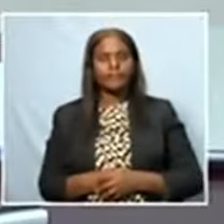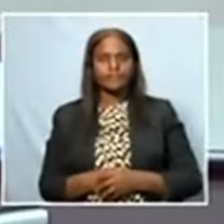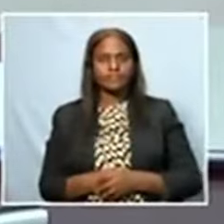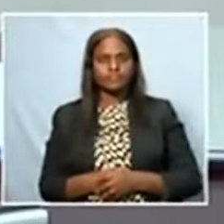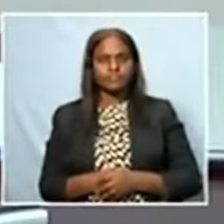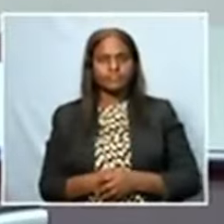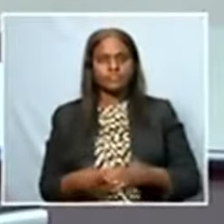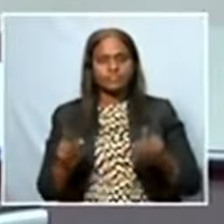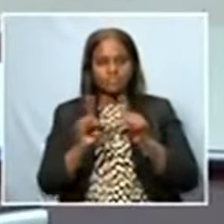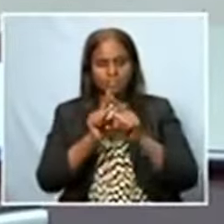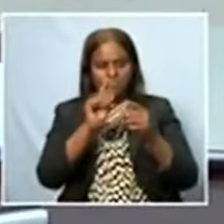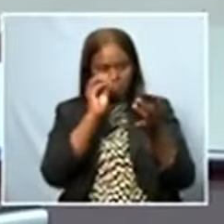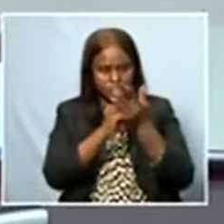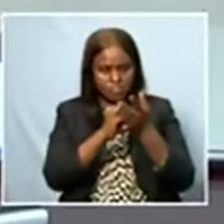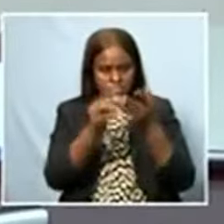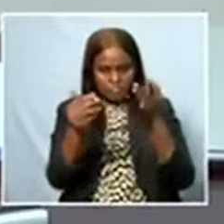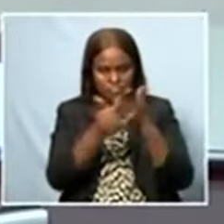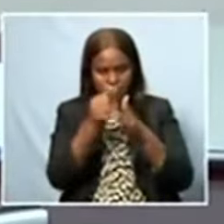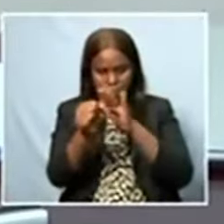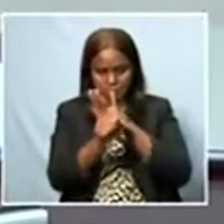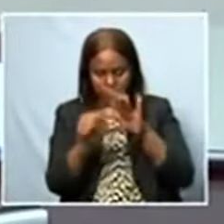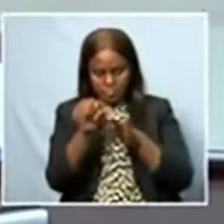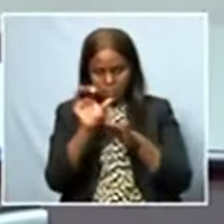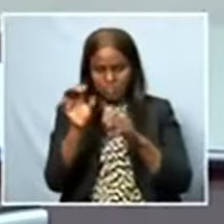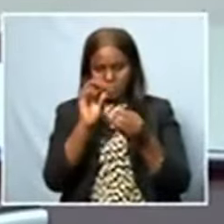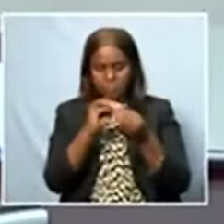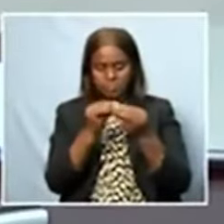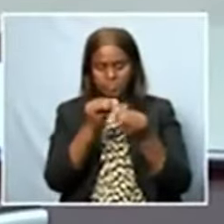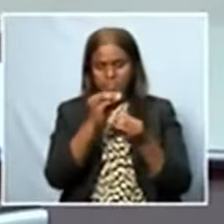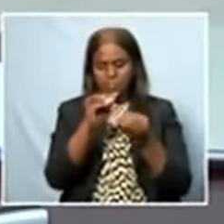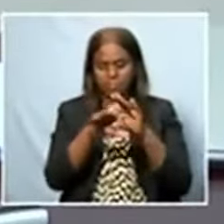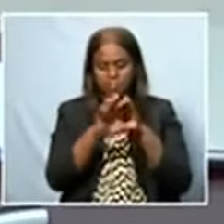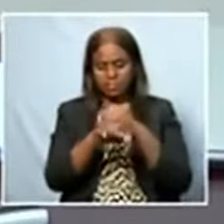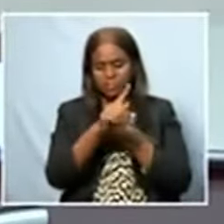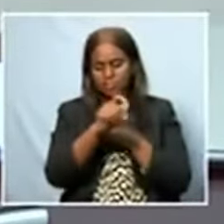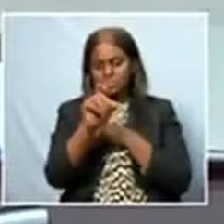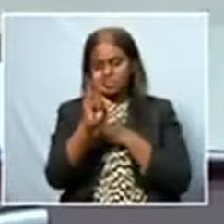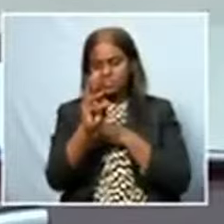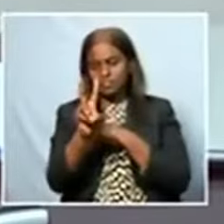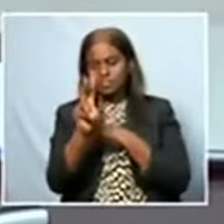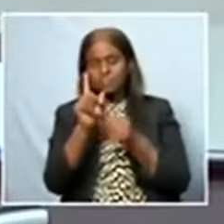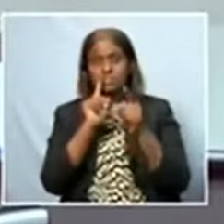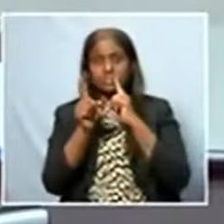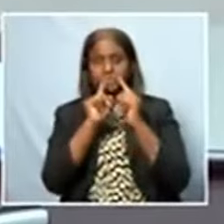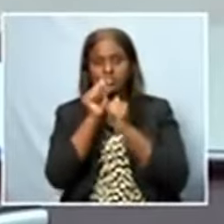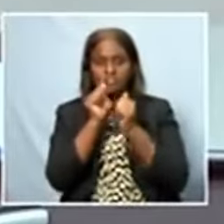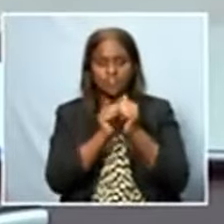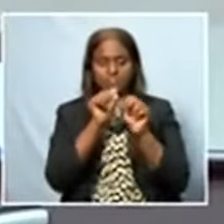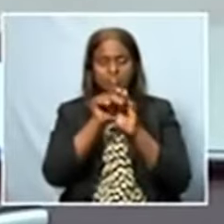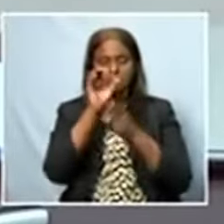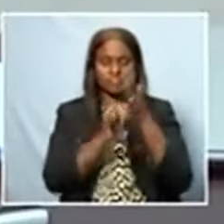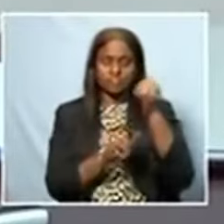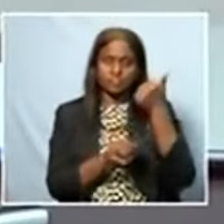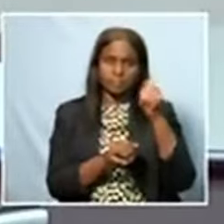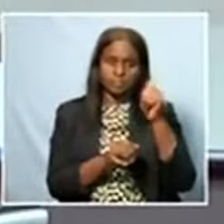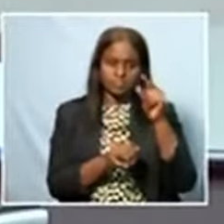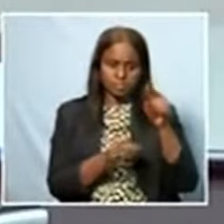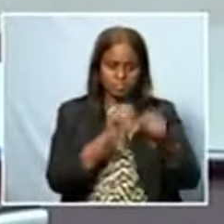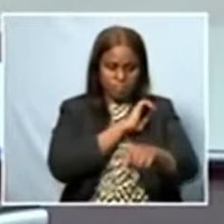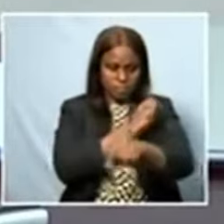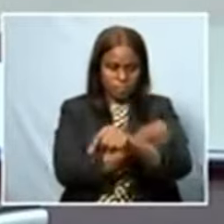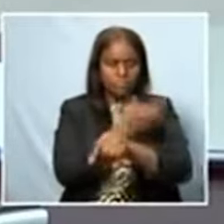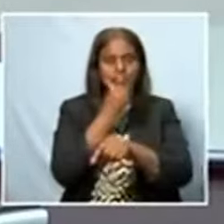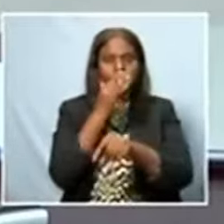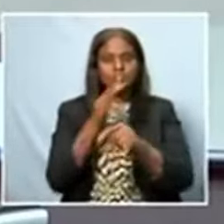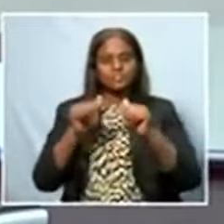the insertion of new subsection under section 162, which we are talking about in clause 10, is intended to empower the